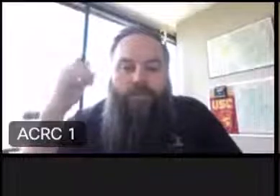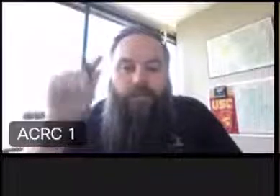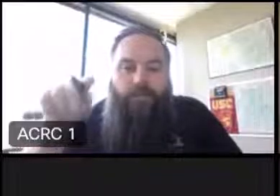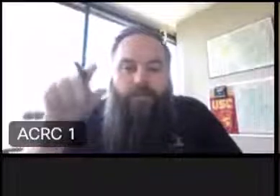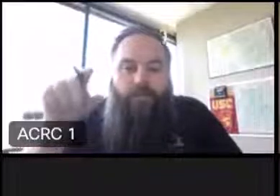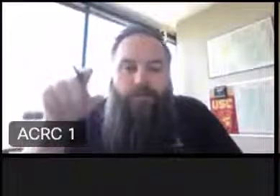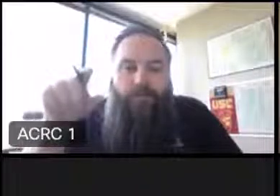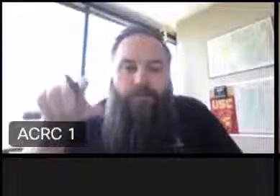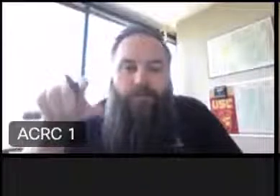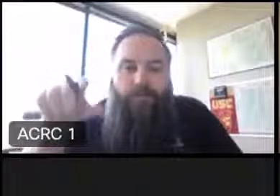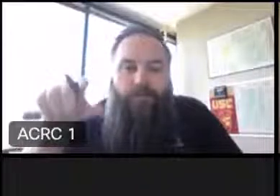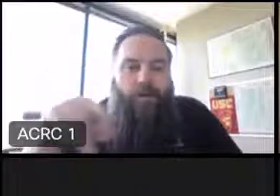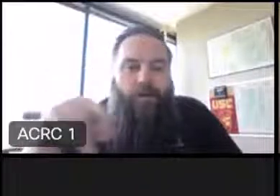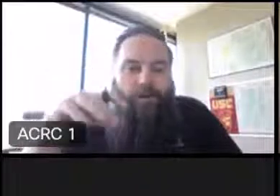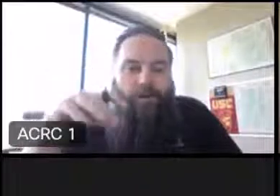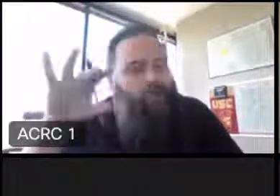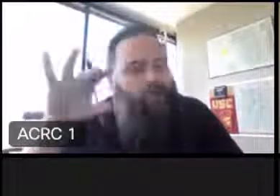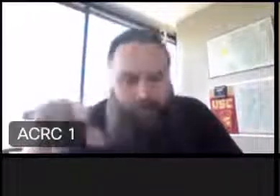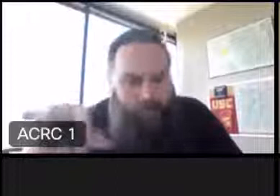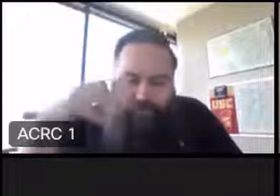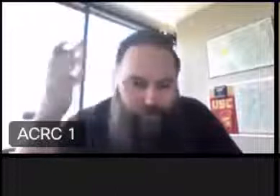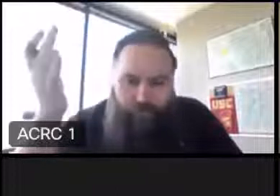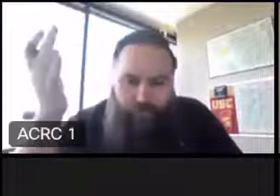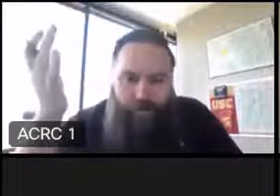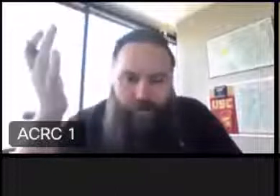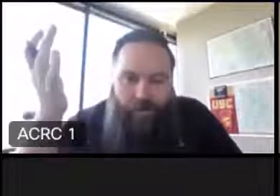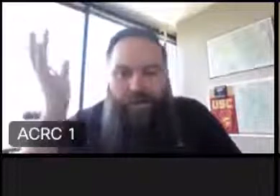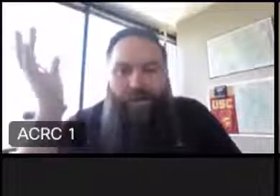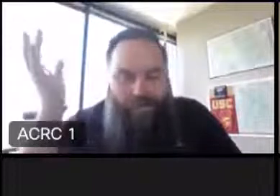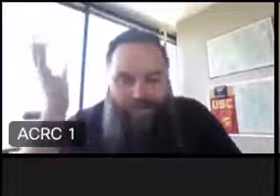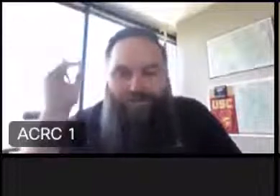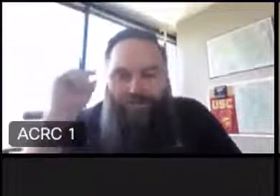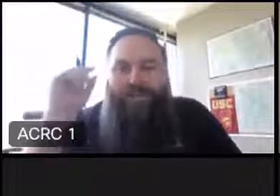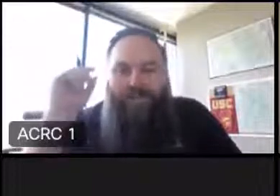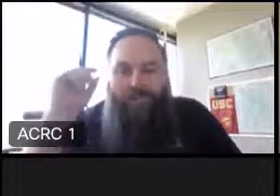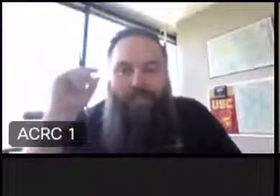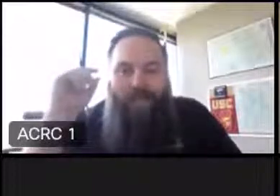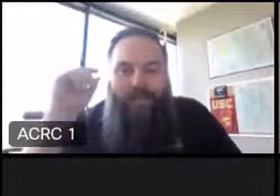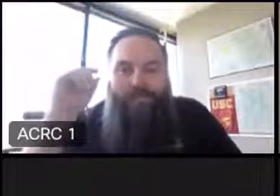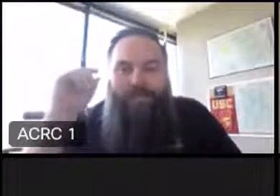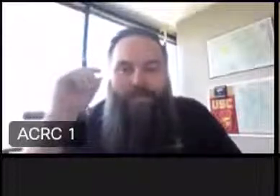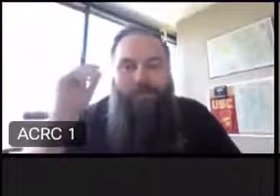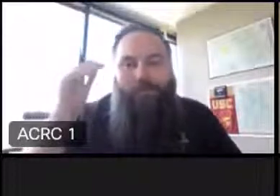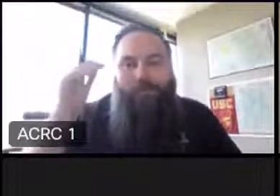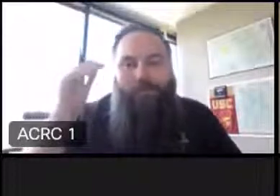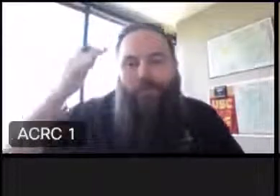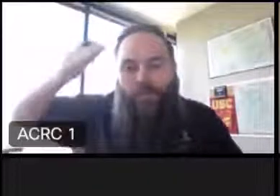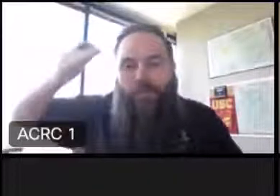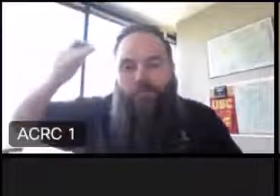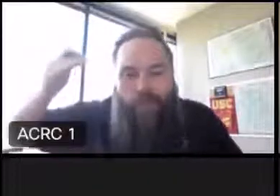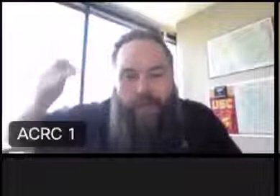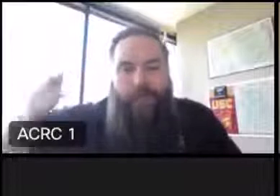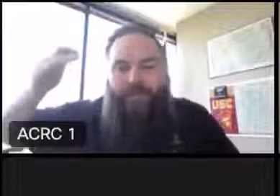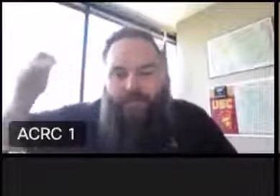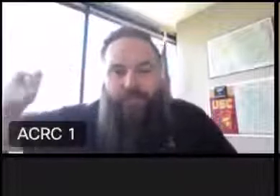attuned to what the needs of you as service providers are. And so having a service provider participating in this with us, I think will make it a little bit easier as